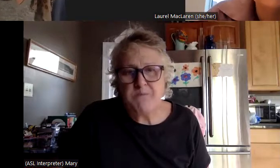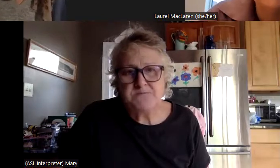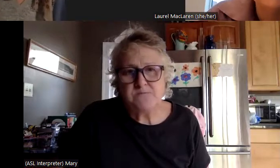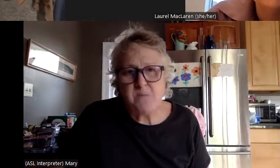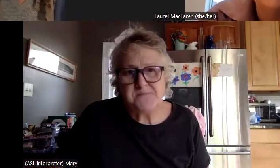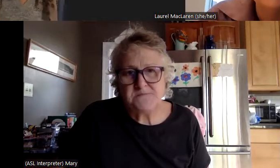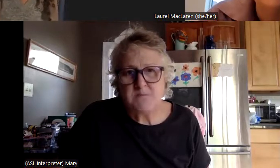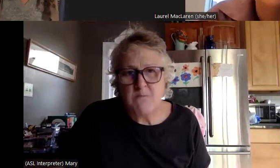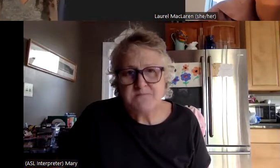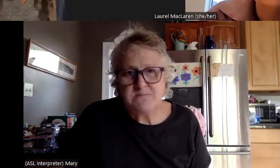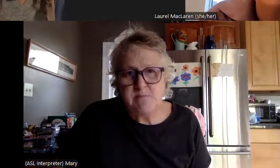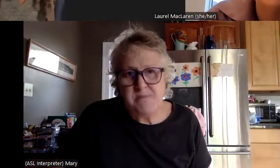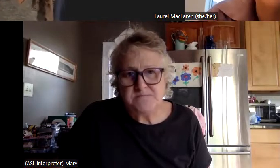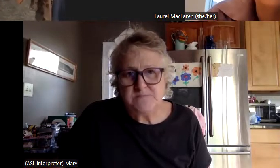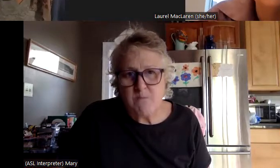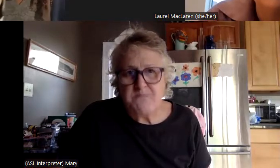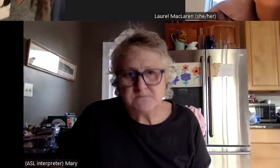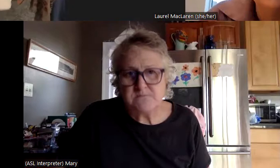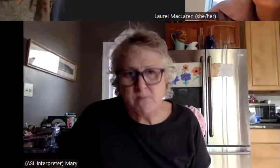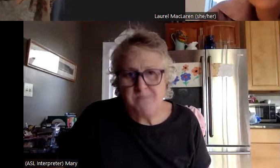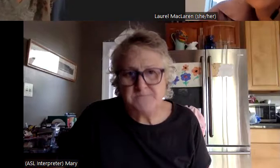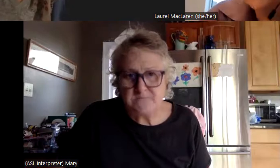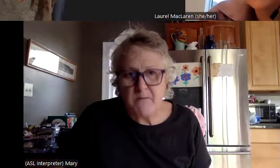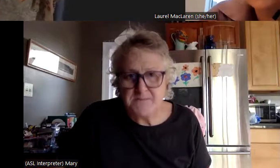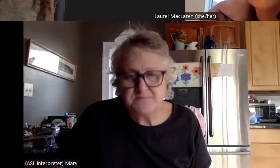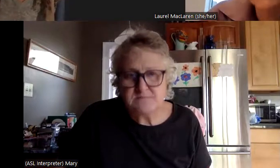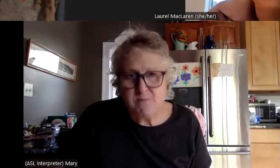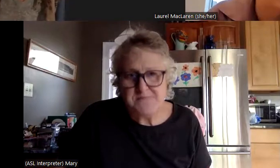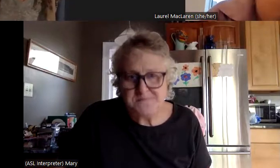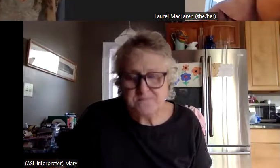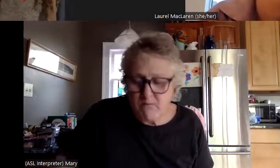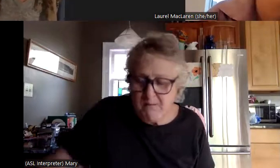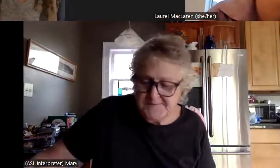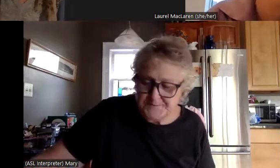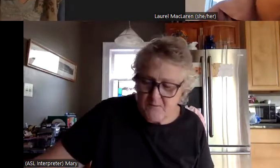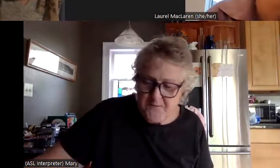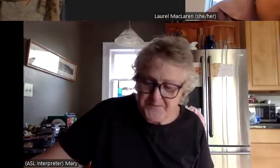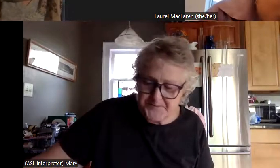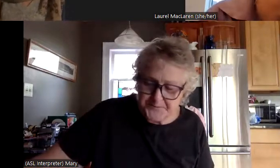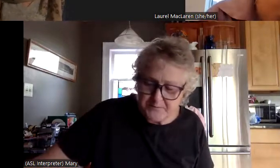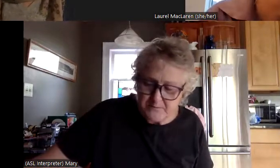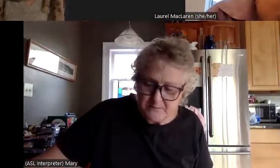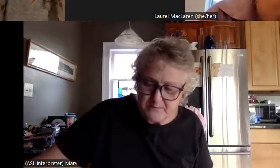going to try to get as much out of it as I can before I don't have it anymore. Mm-hmm. Mm-hmm.